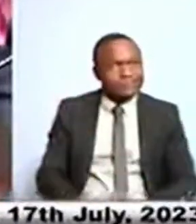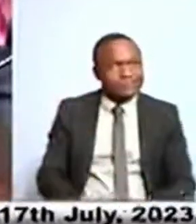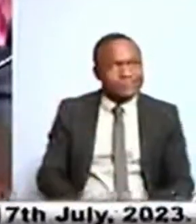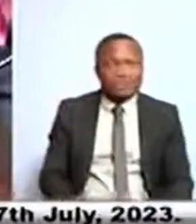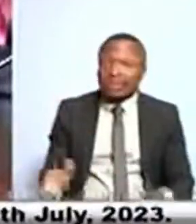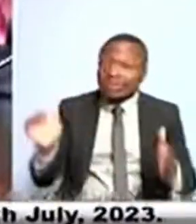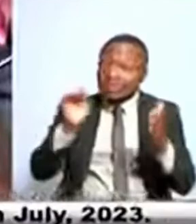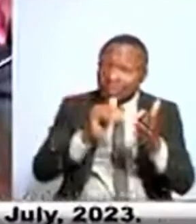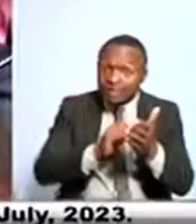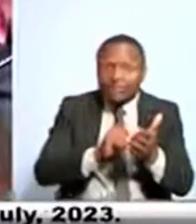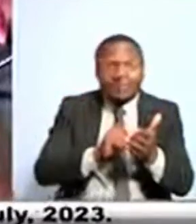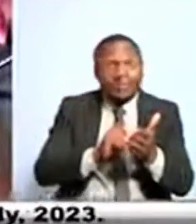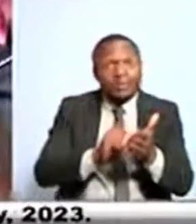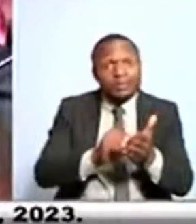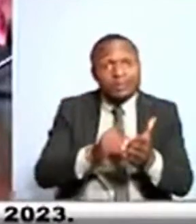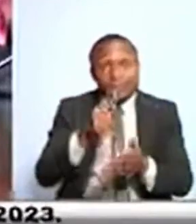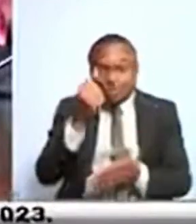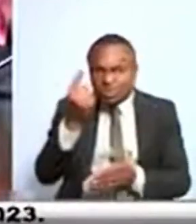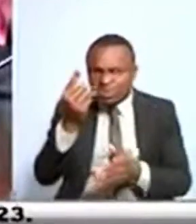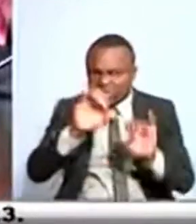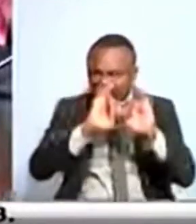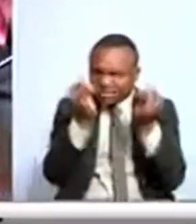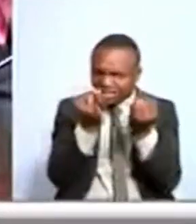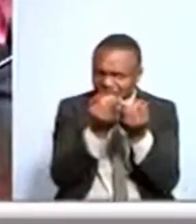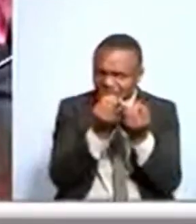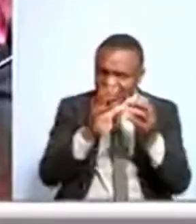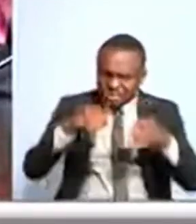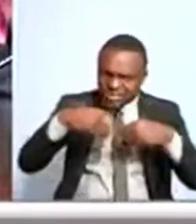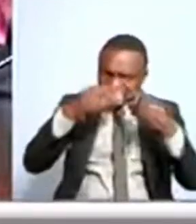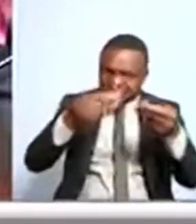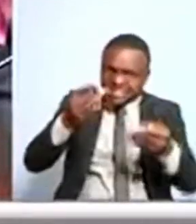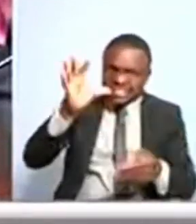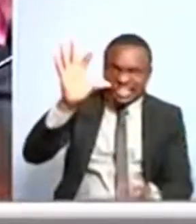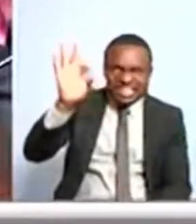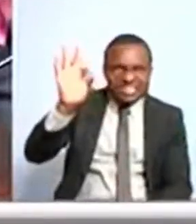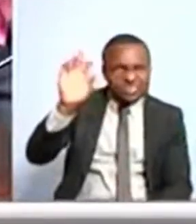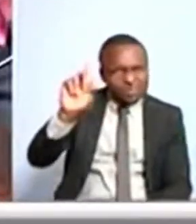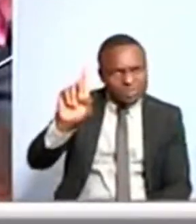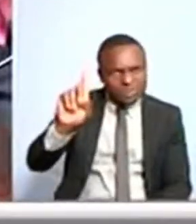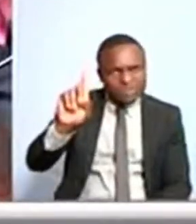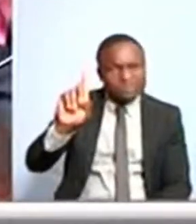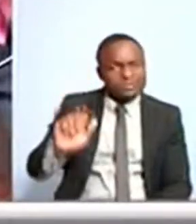Again, there was a revelation that one institution was given about 91